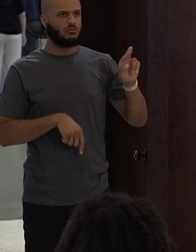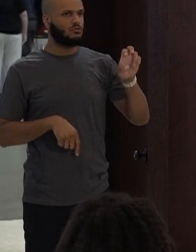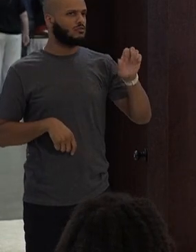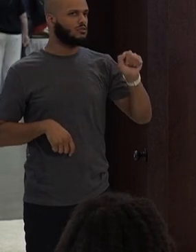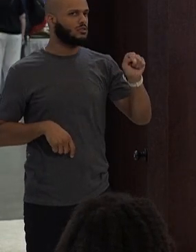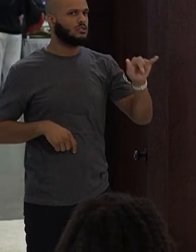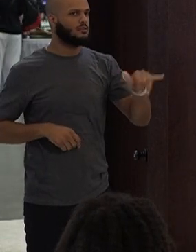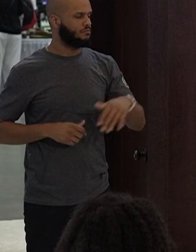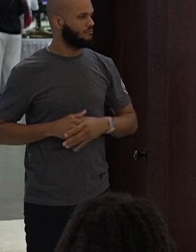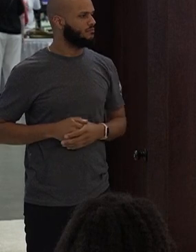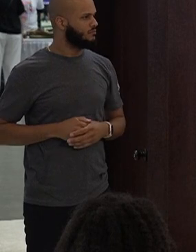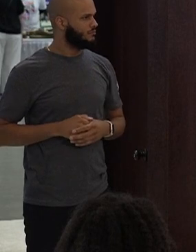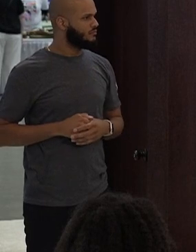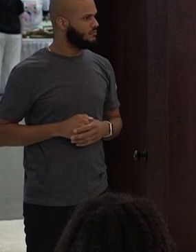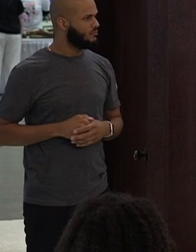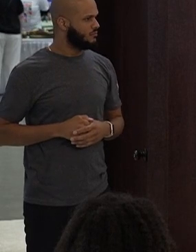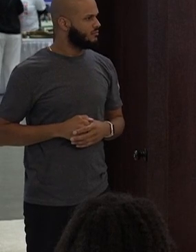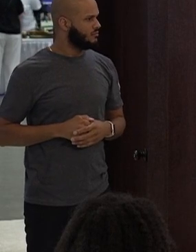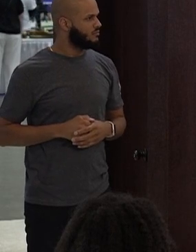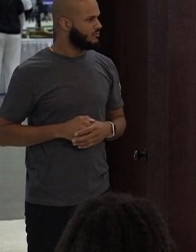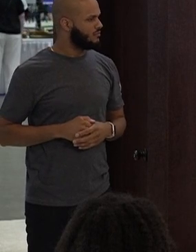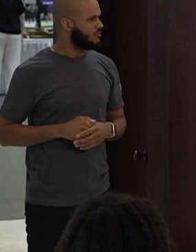Yes.